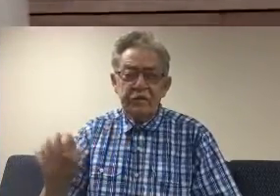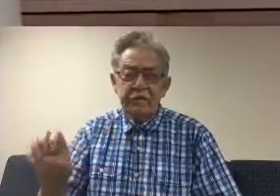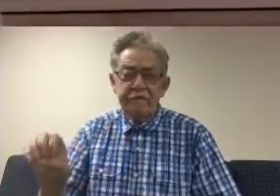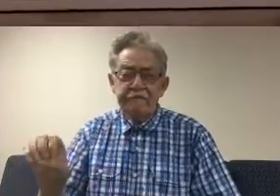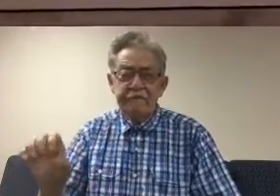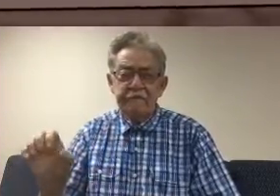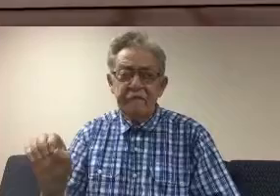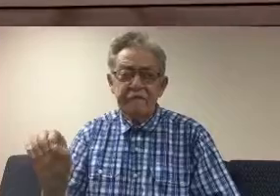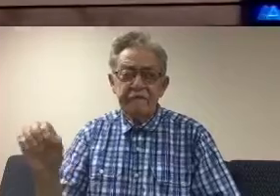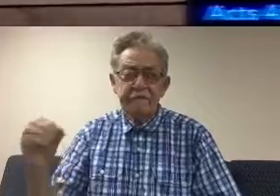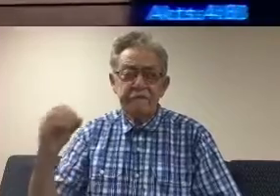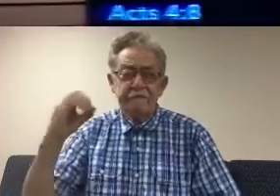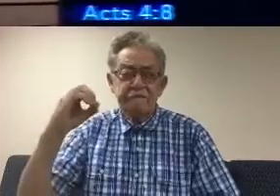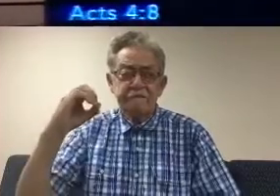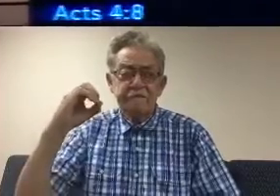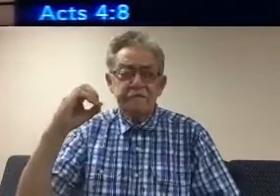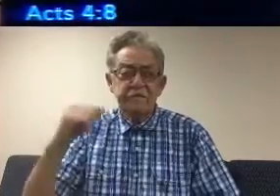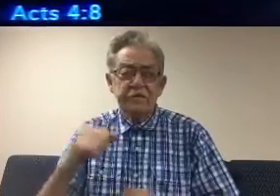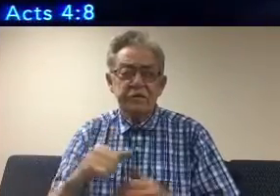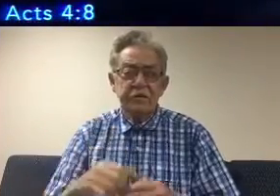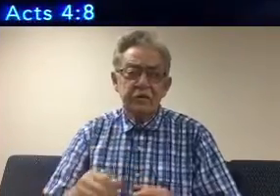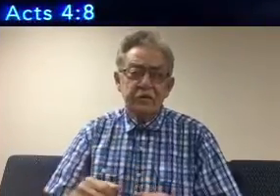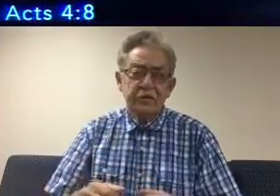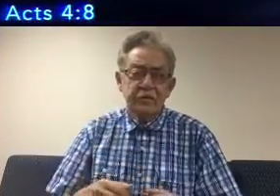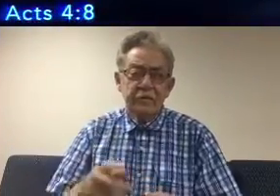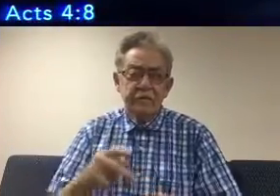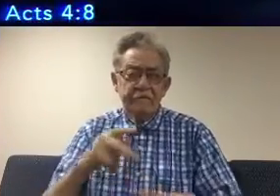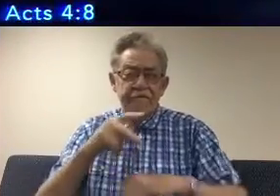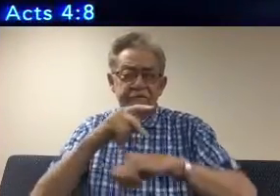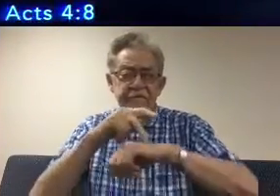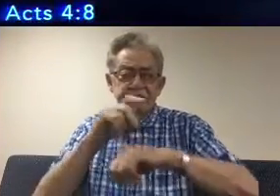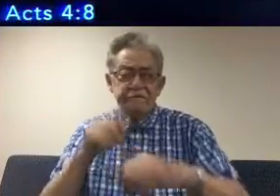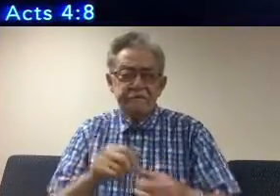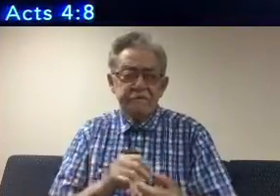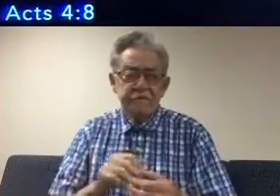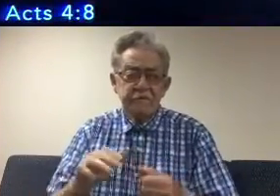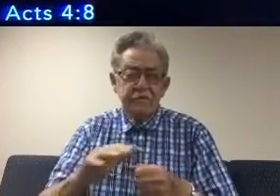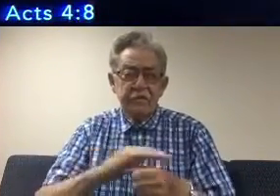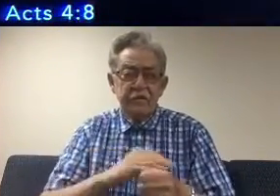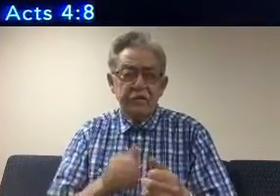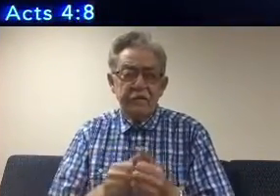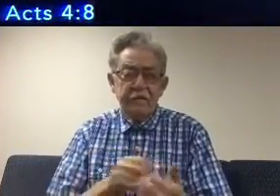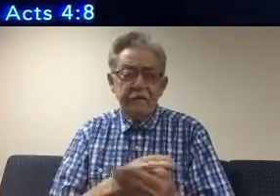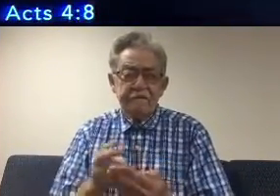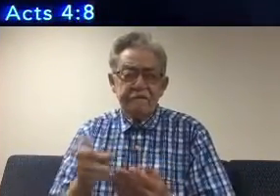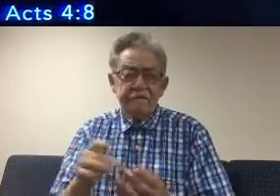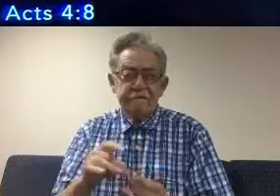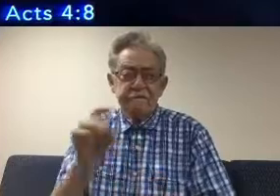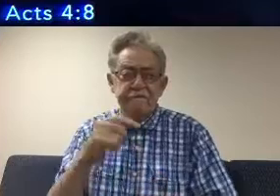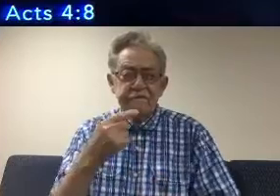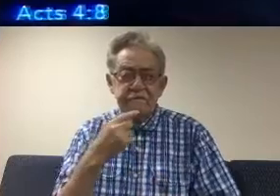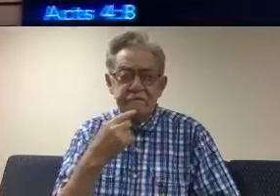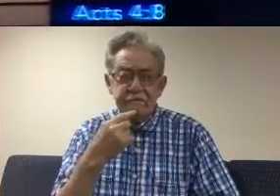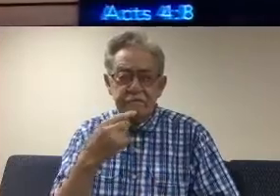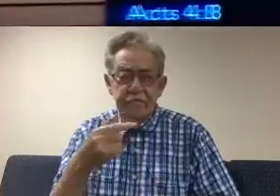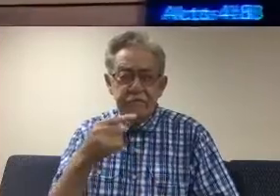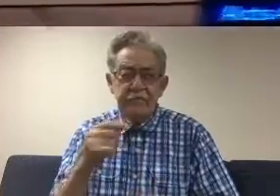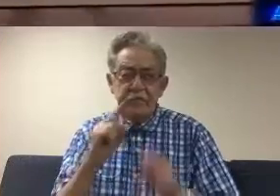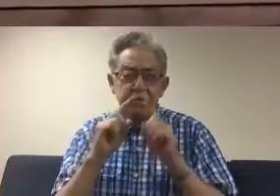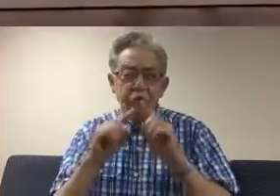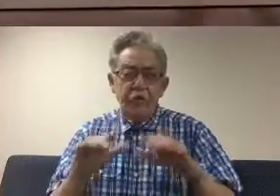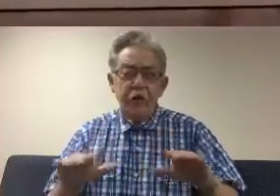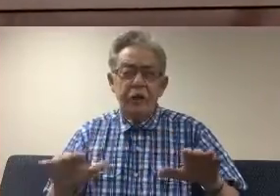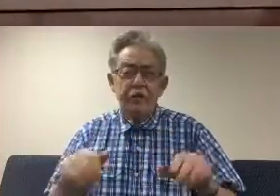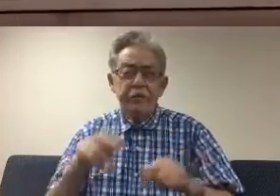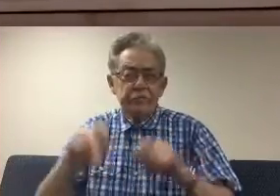So, Peter, filled with the Holy Spirit, he said to them very politely, he said, rulers of the people and elders, you